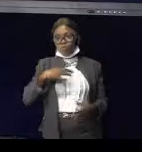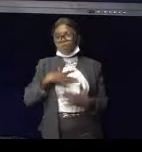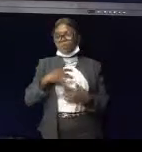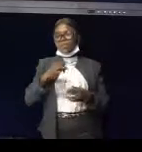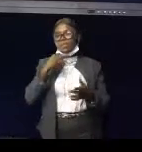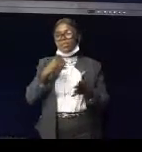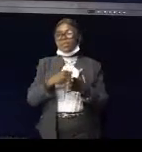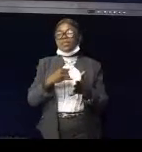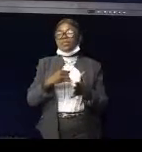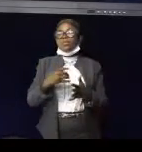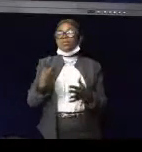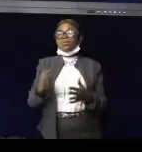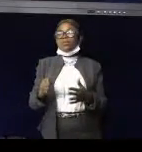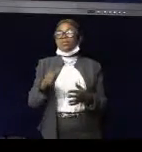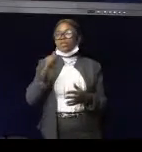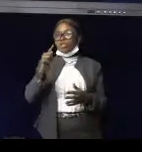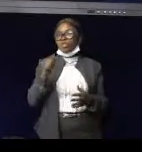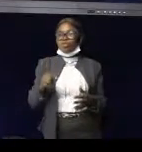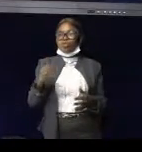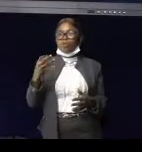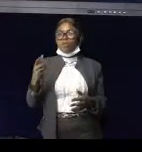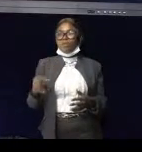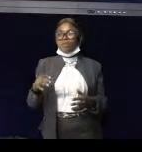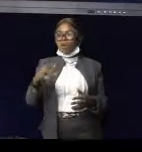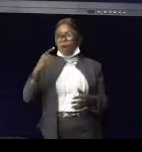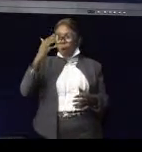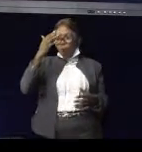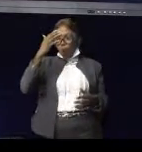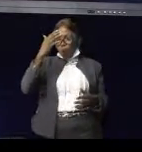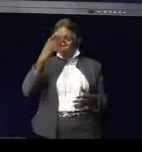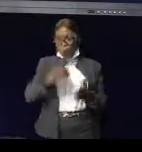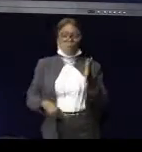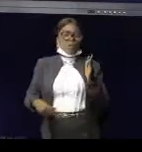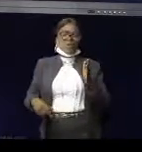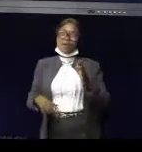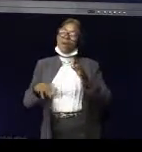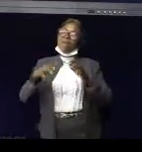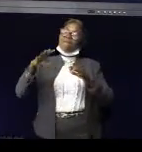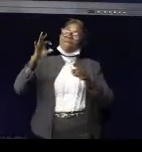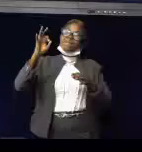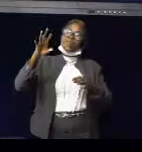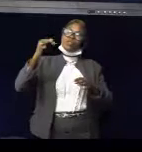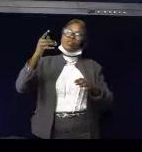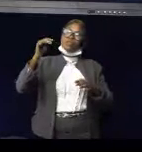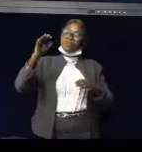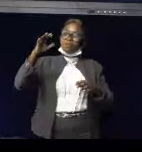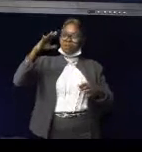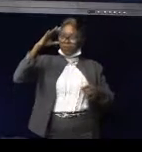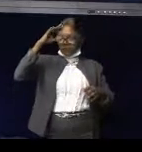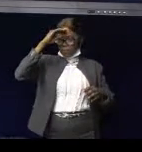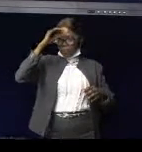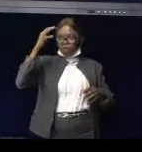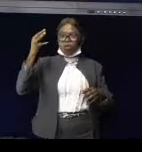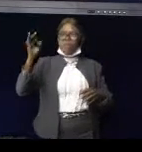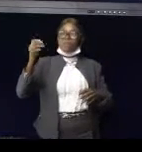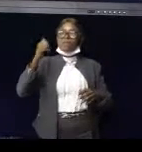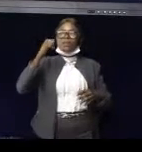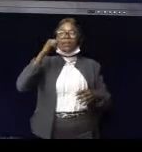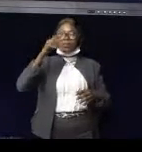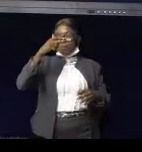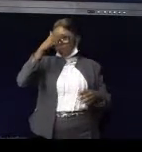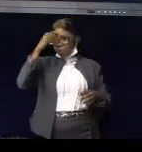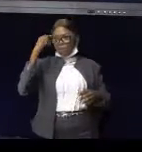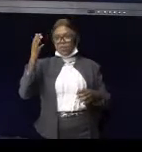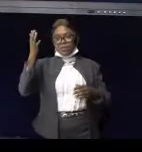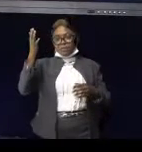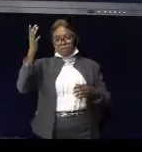of the boys, but in relation to the girls. So what fraction of the girls are the boys? This shouldn't take you time because it's right